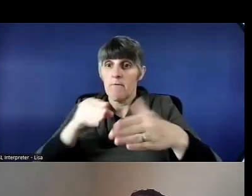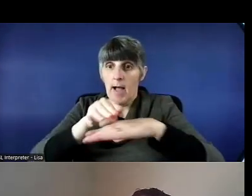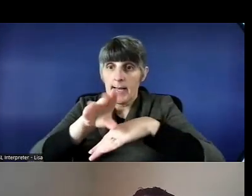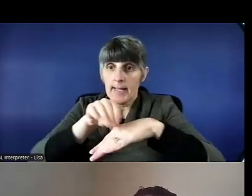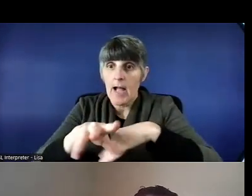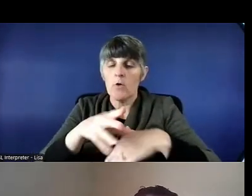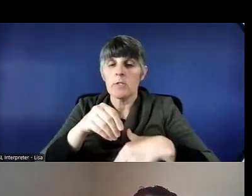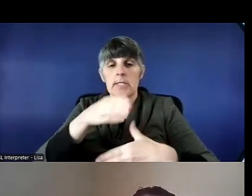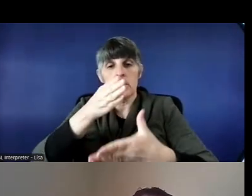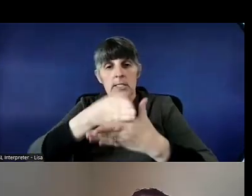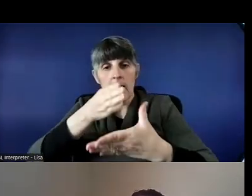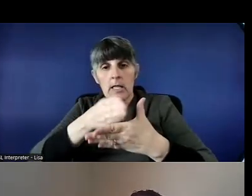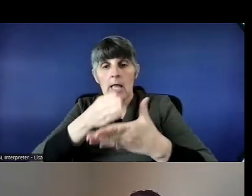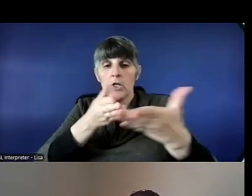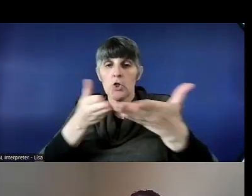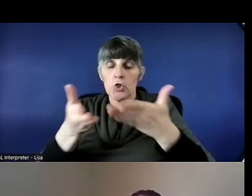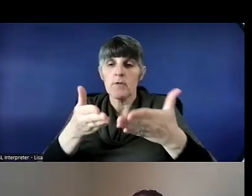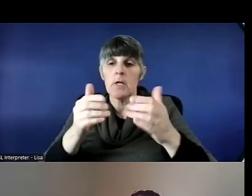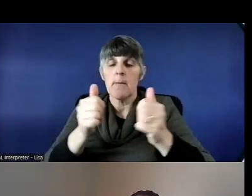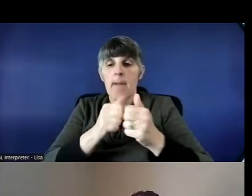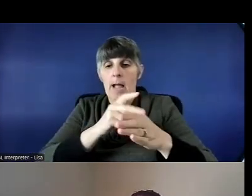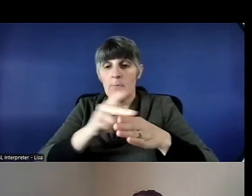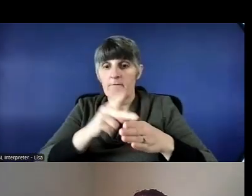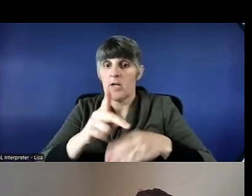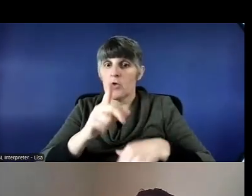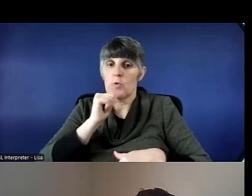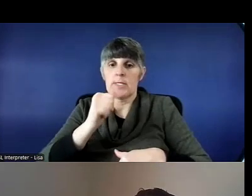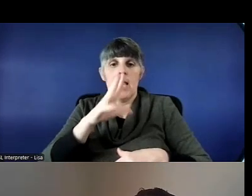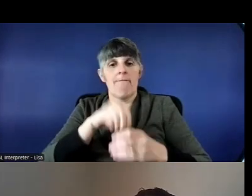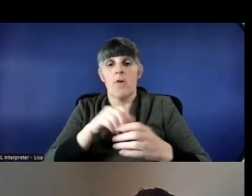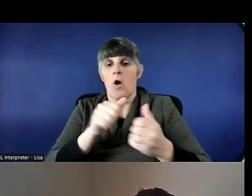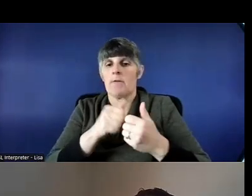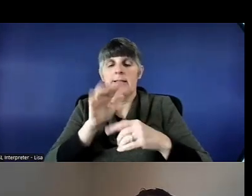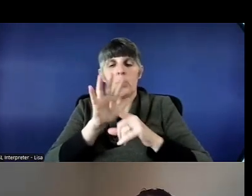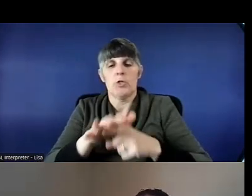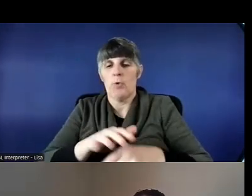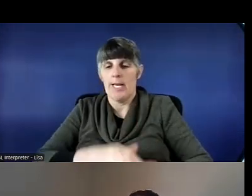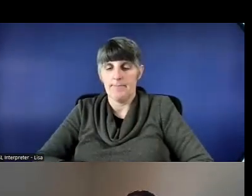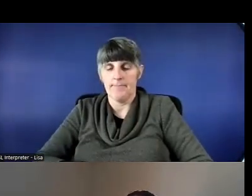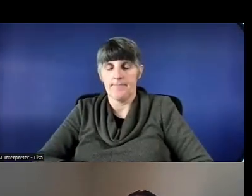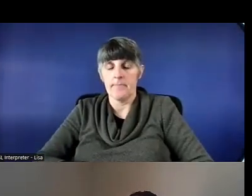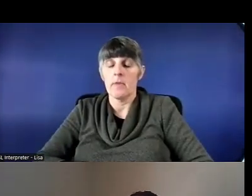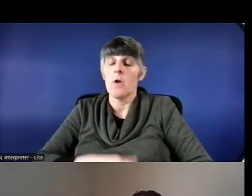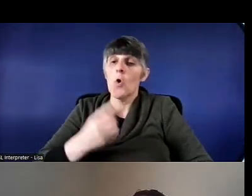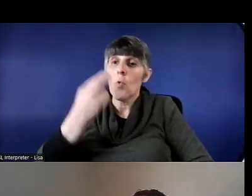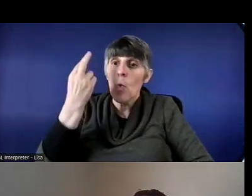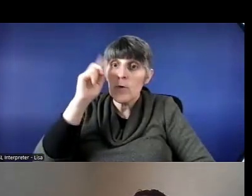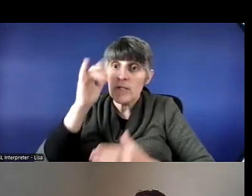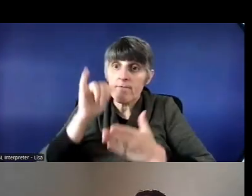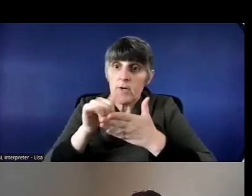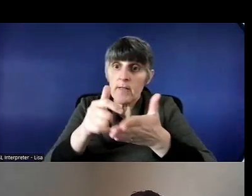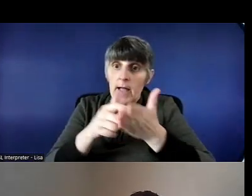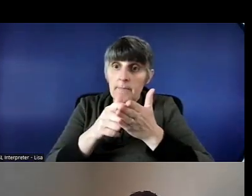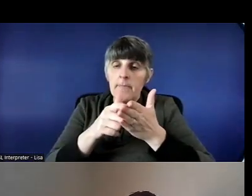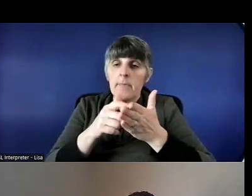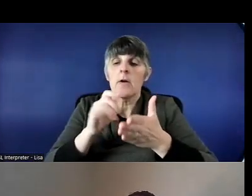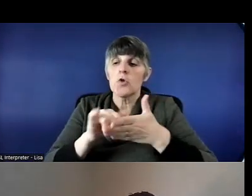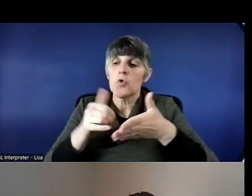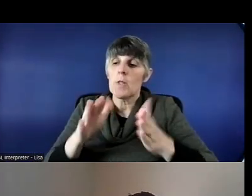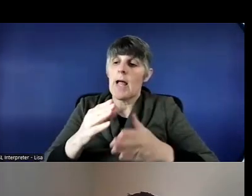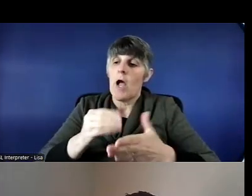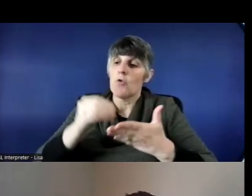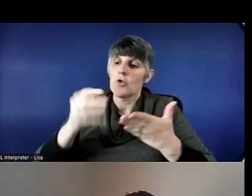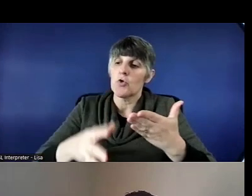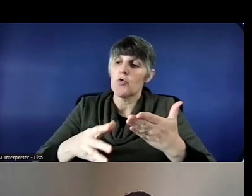and psychological services by a professional who is not involved in the restraint. One reason for this requirement is to allow the